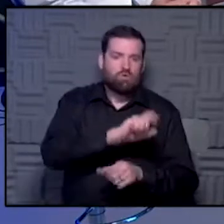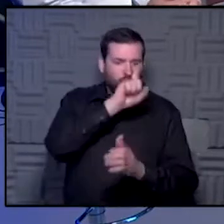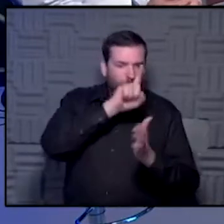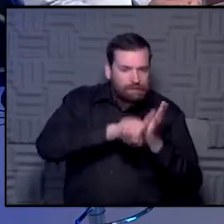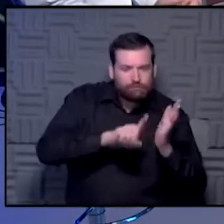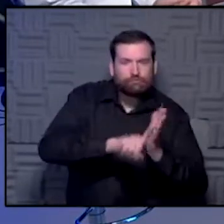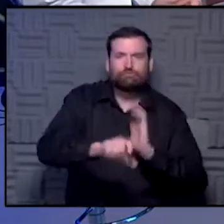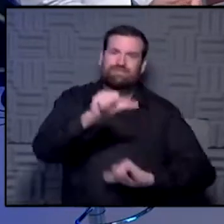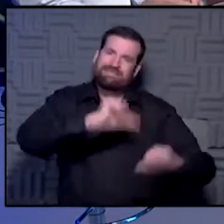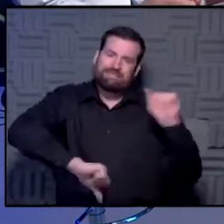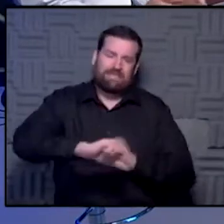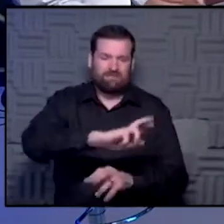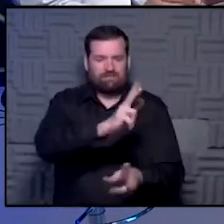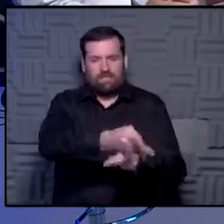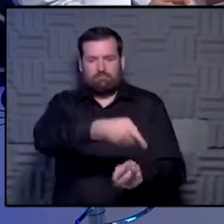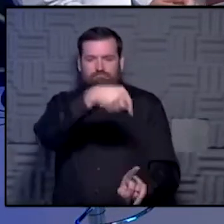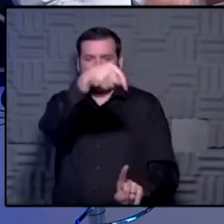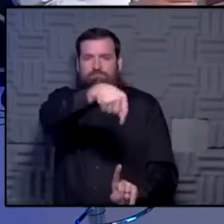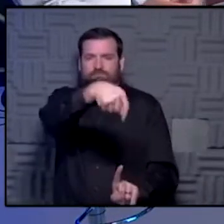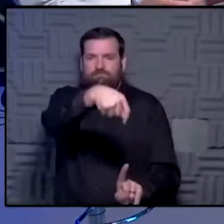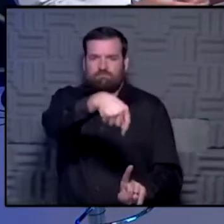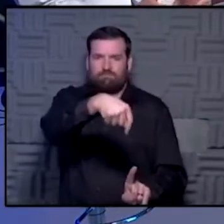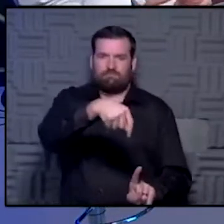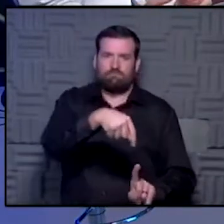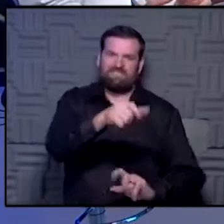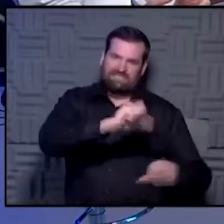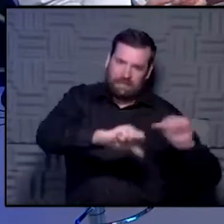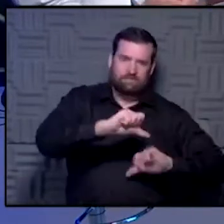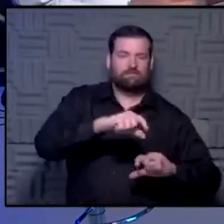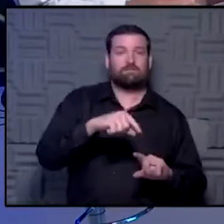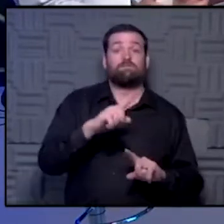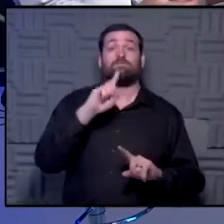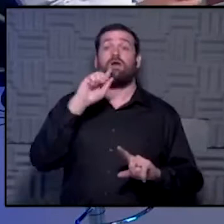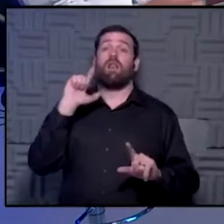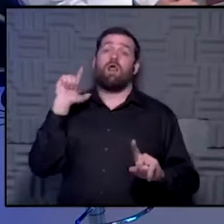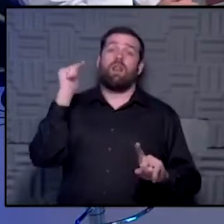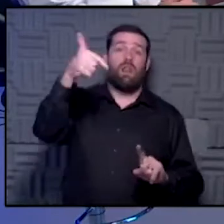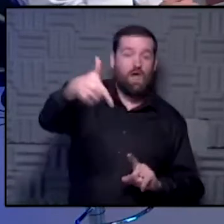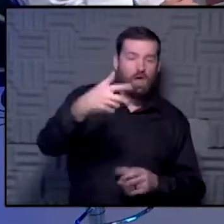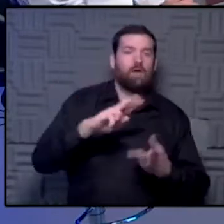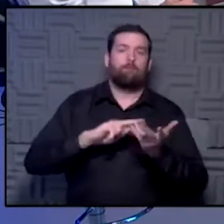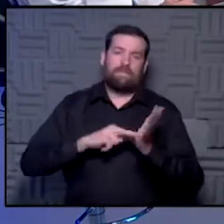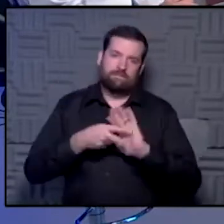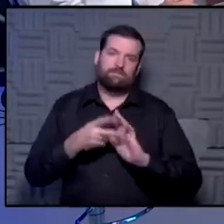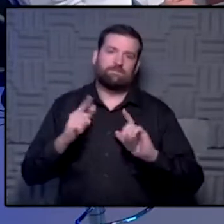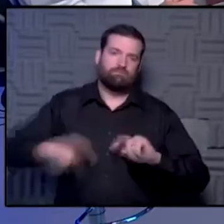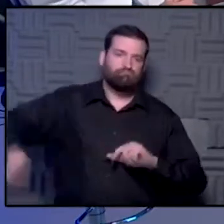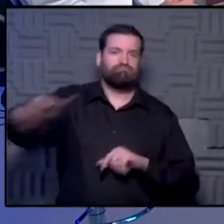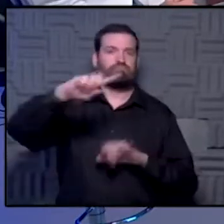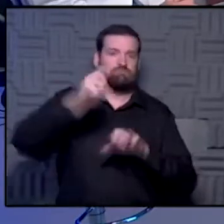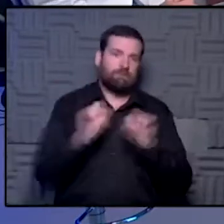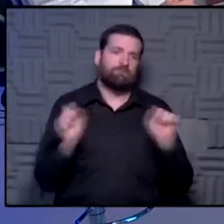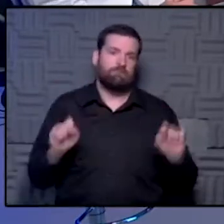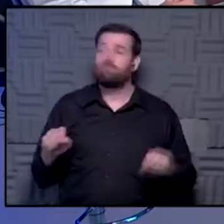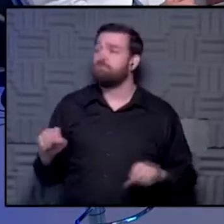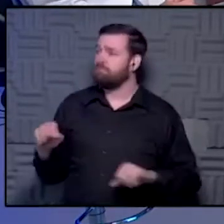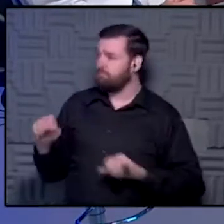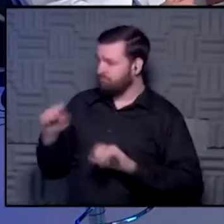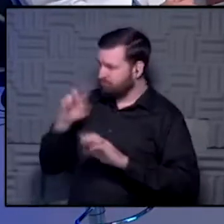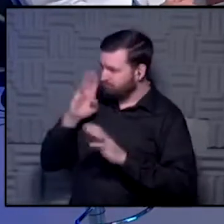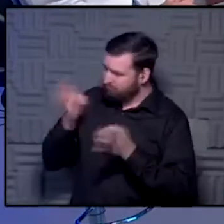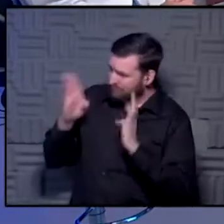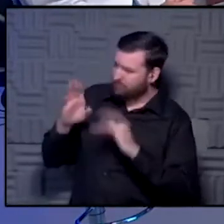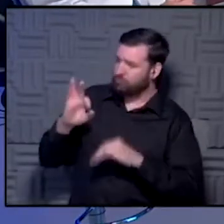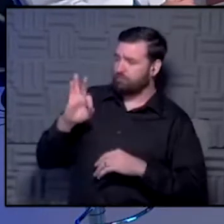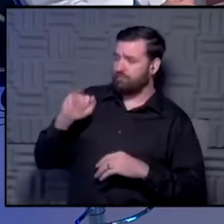into the science, into the medical, keep that in that lane, because that will eventually keep everybody else safe. Mm-hmm. Well, and I think if we can listen to Fauci on this one,